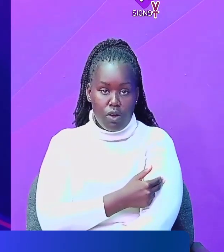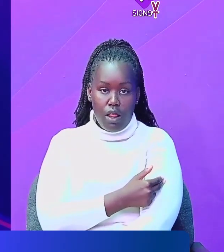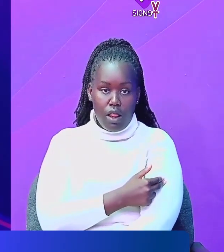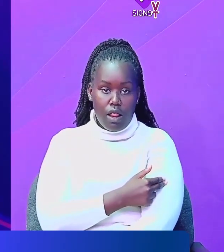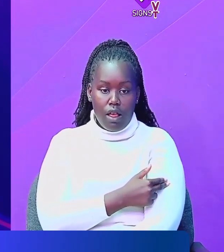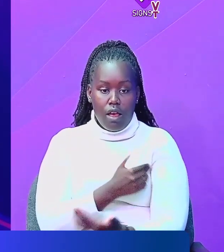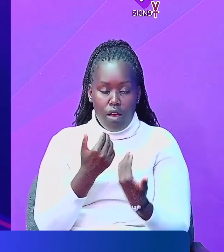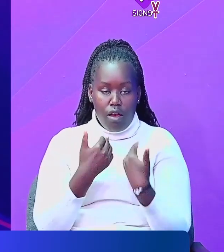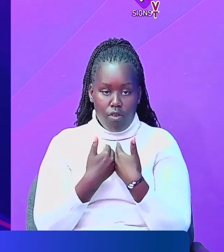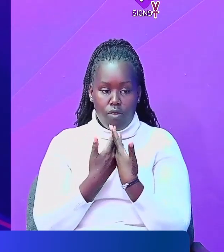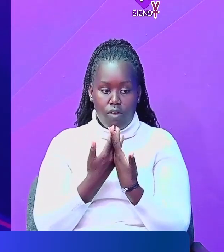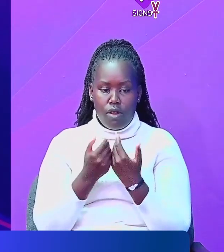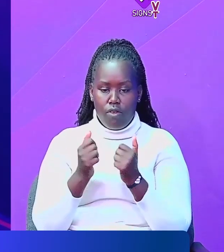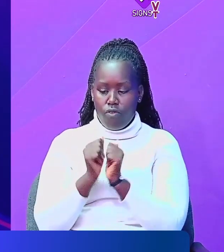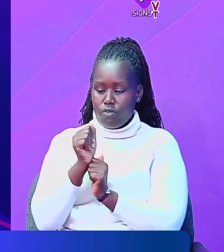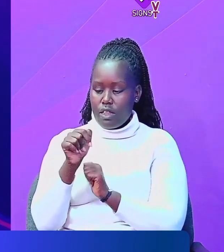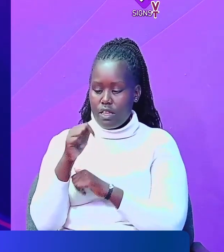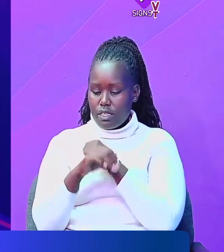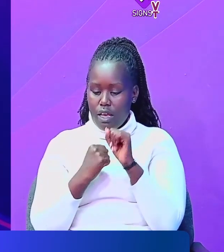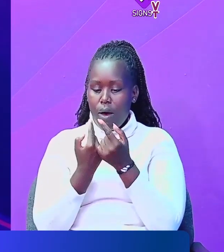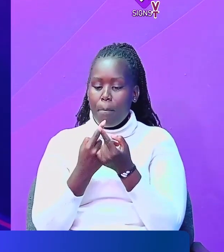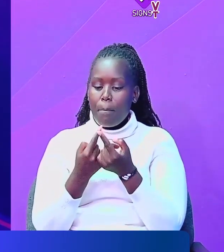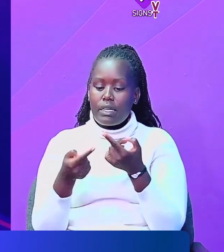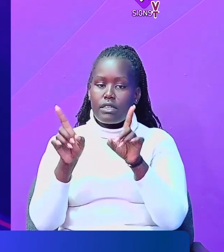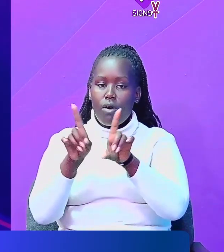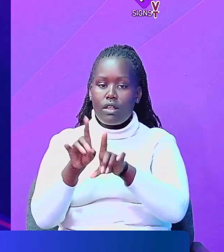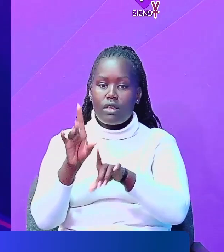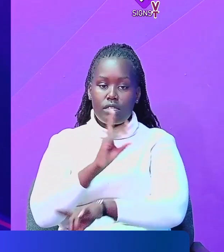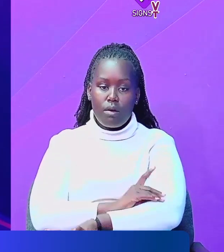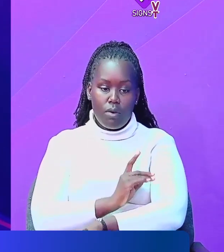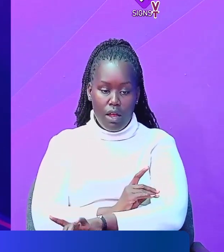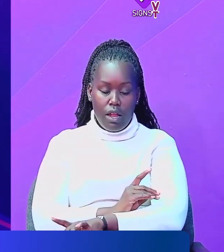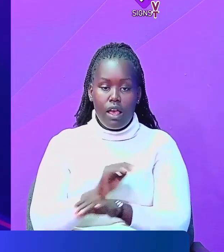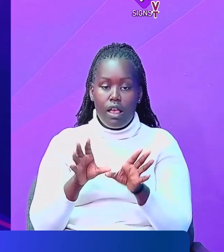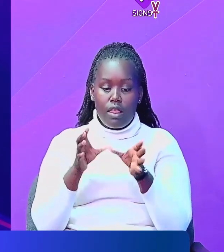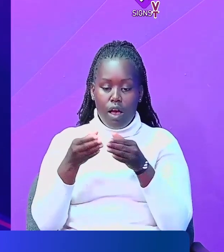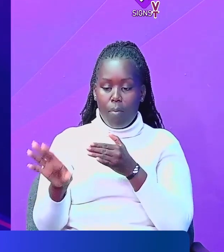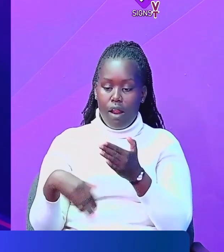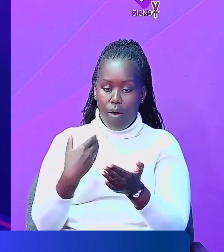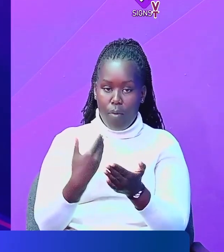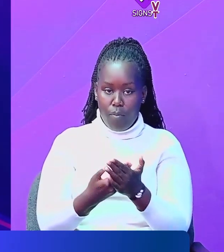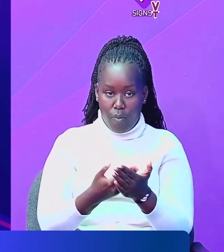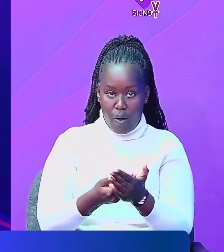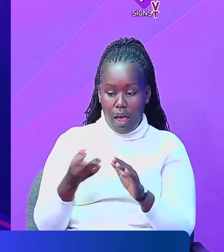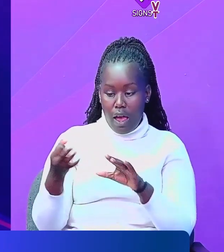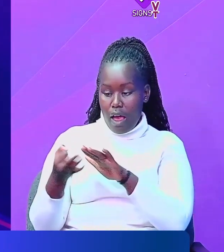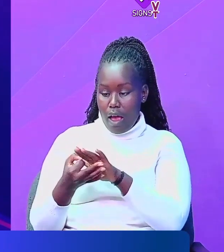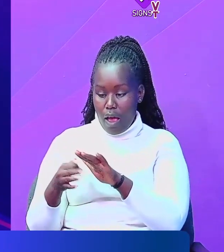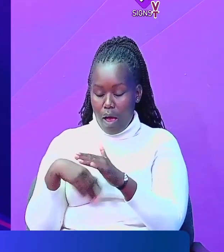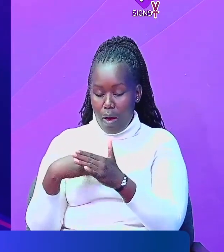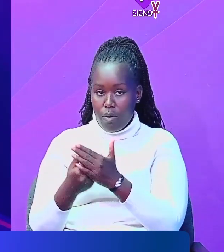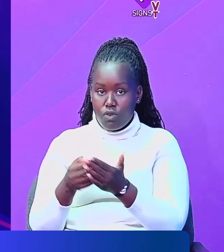February 15th this year, yet on the same day, the company filed an application seeking to be registered as